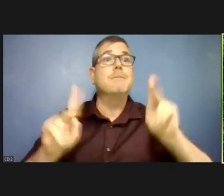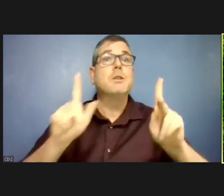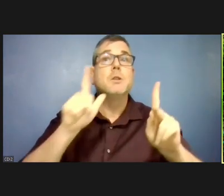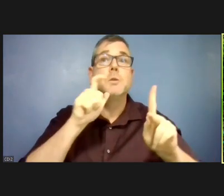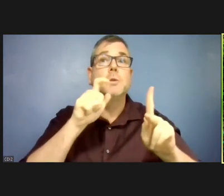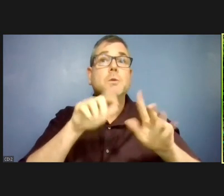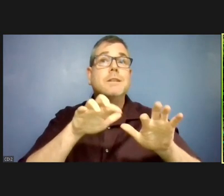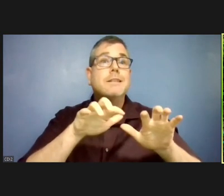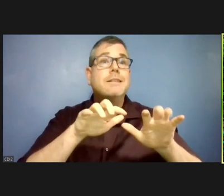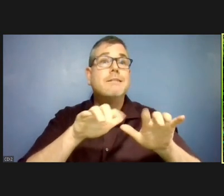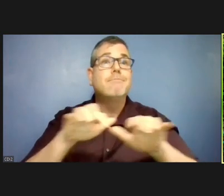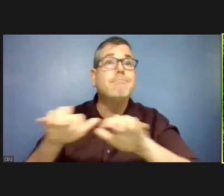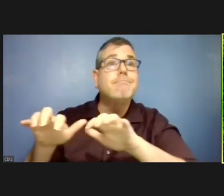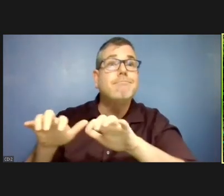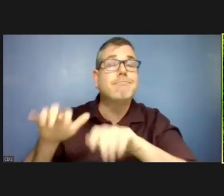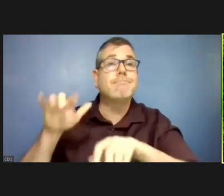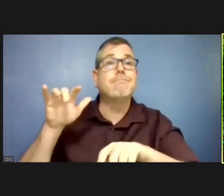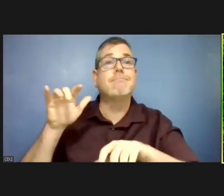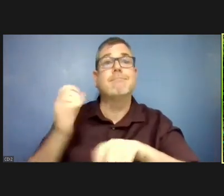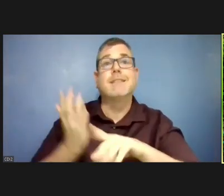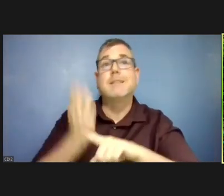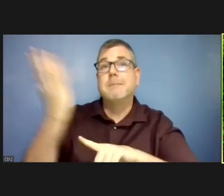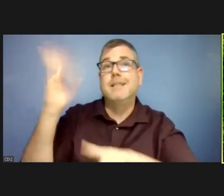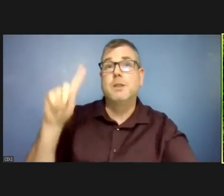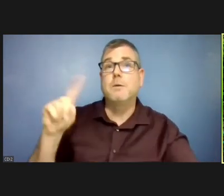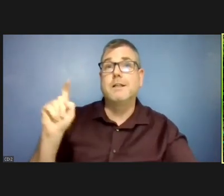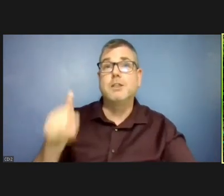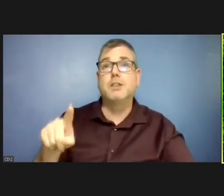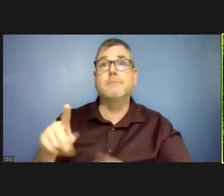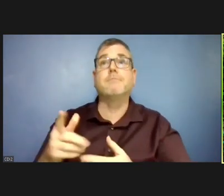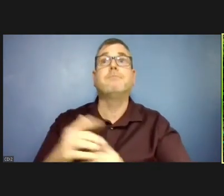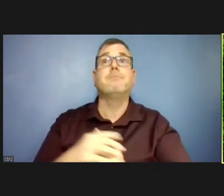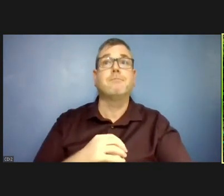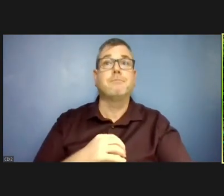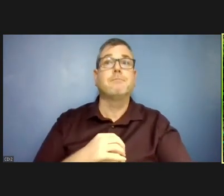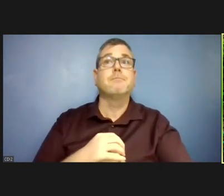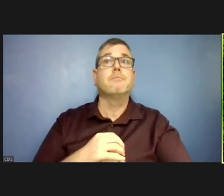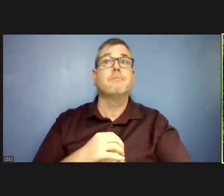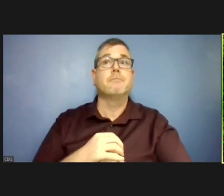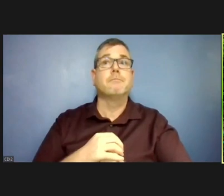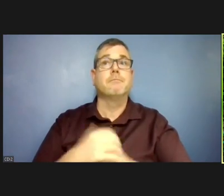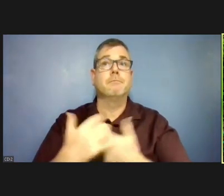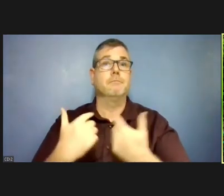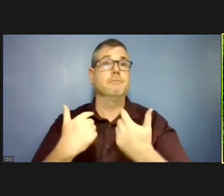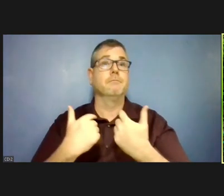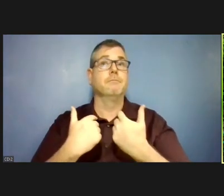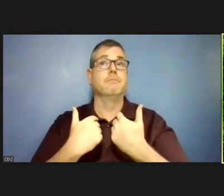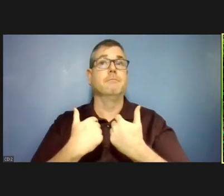And I'm going to jump over to where,